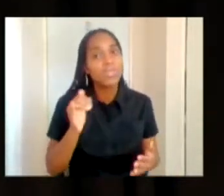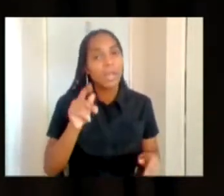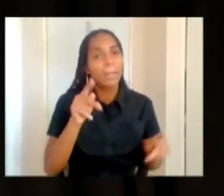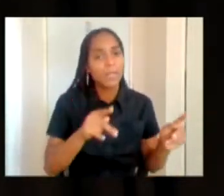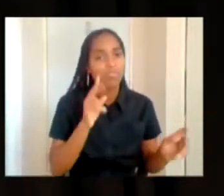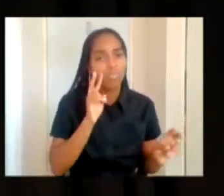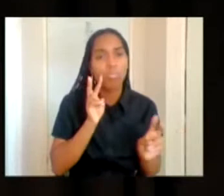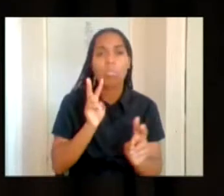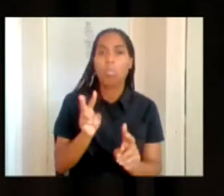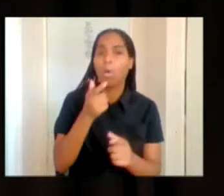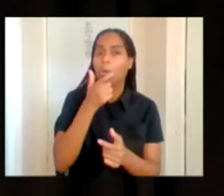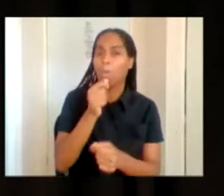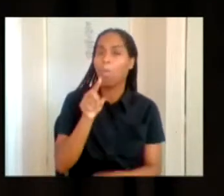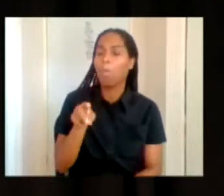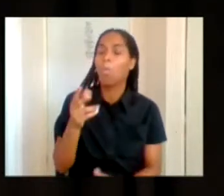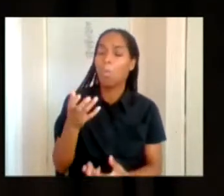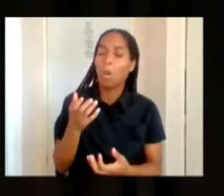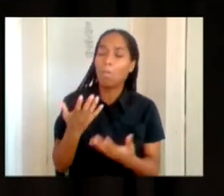into now.